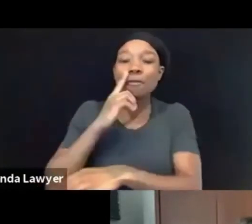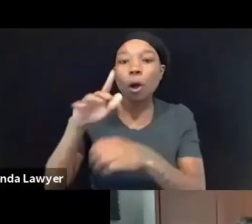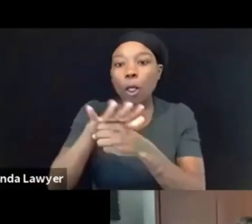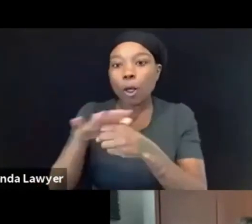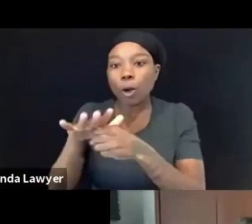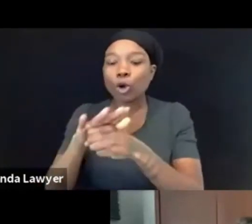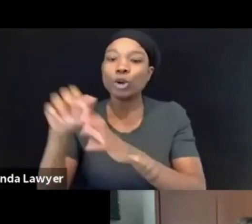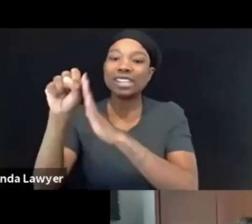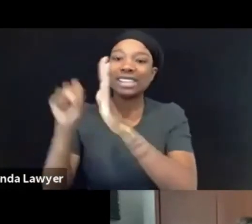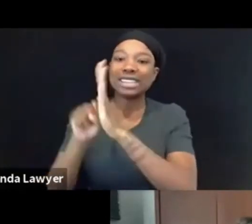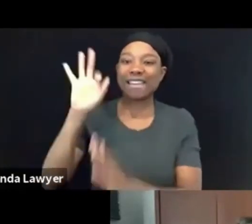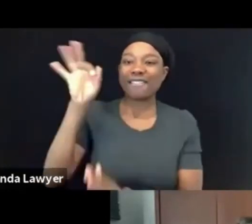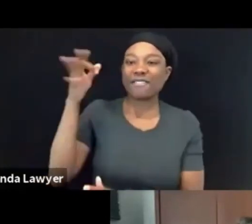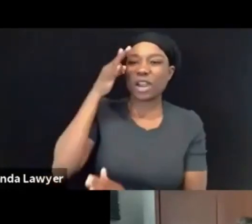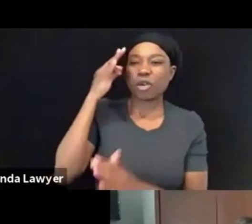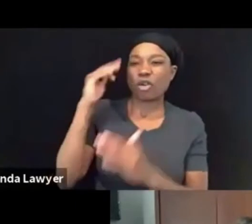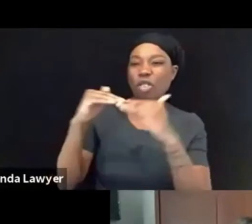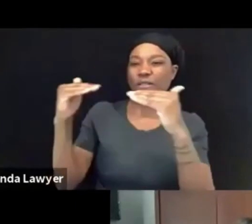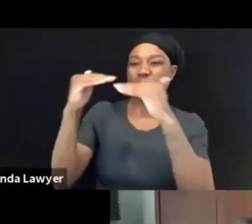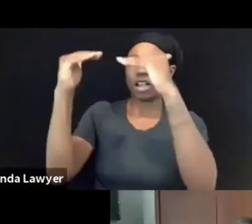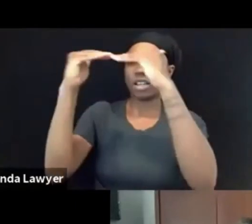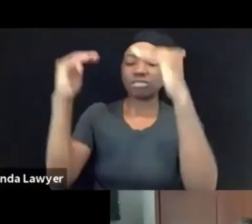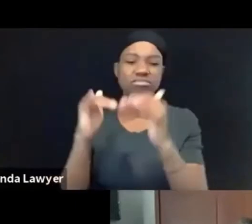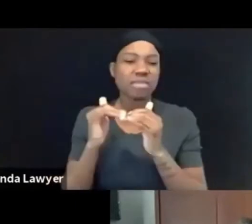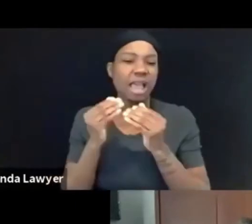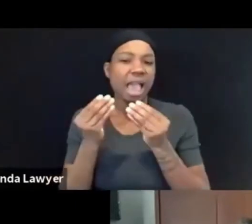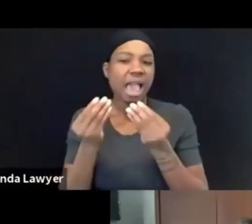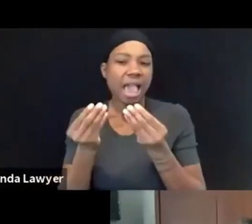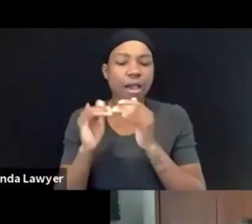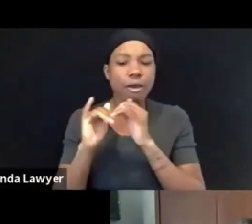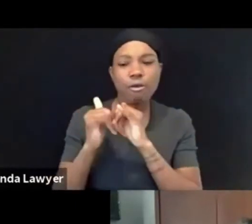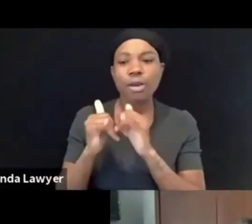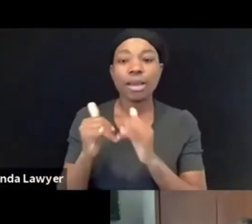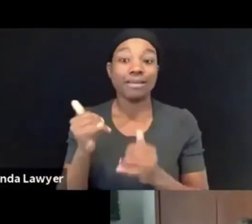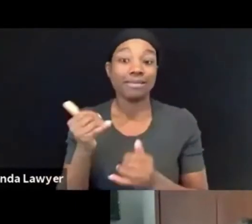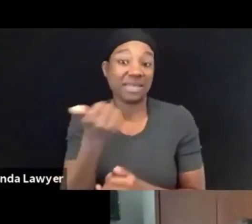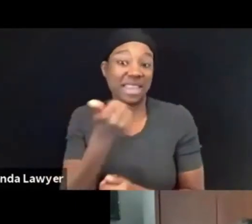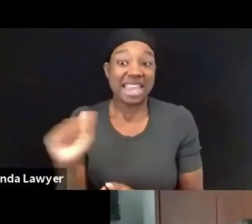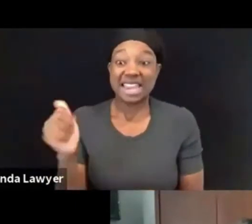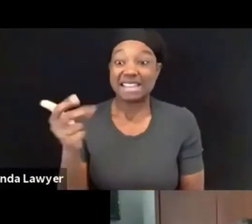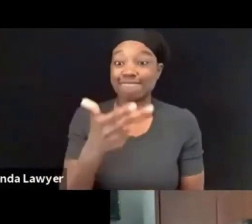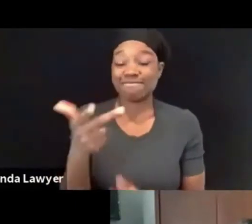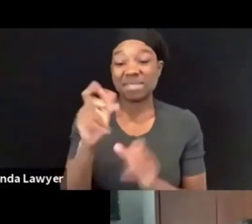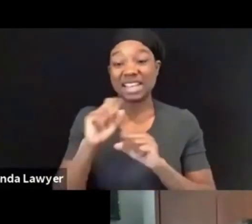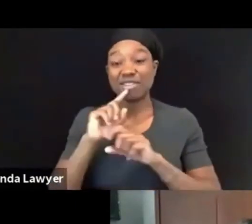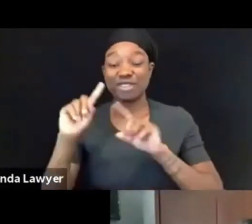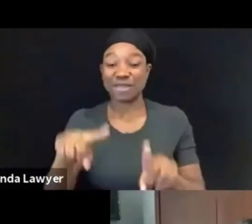level. And any one of you can answer the question.